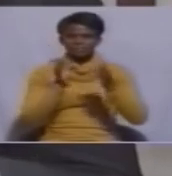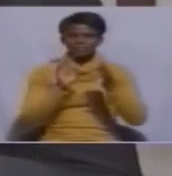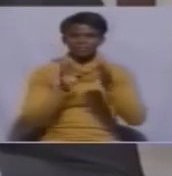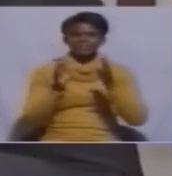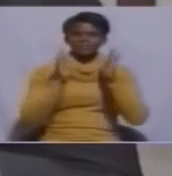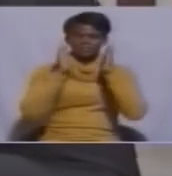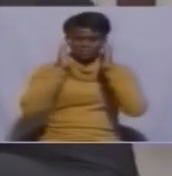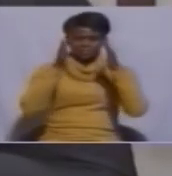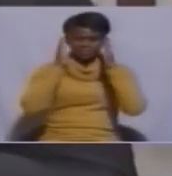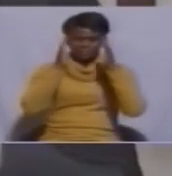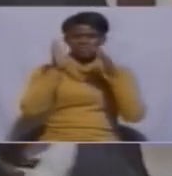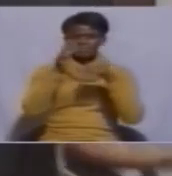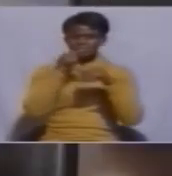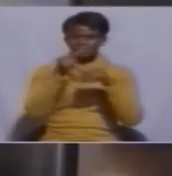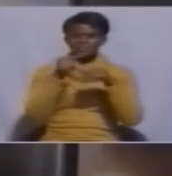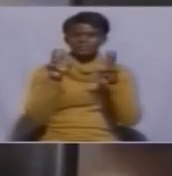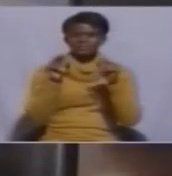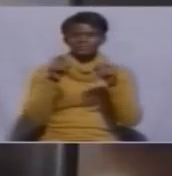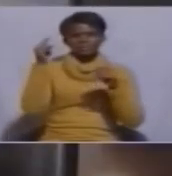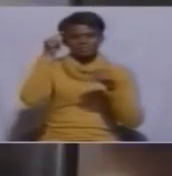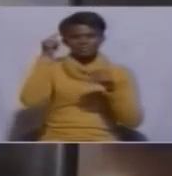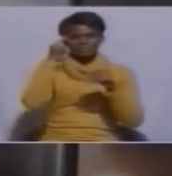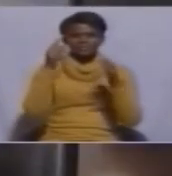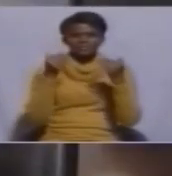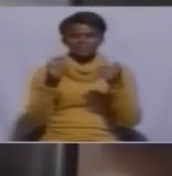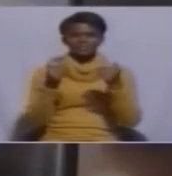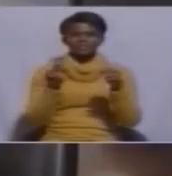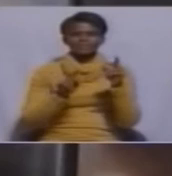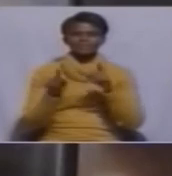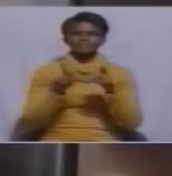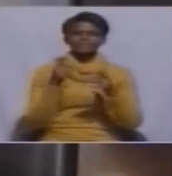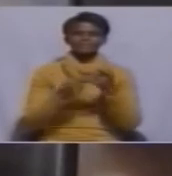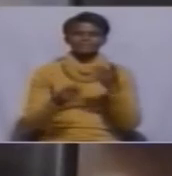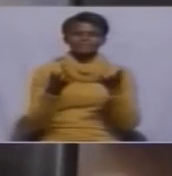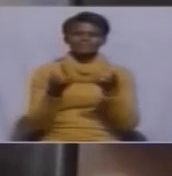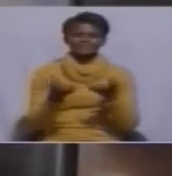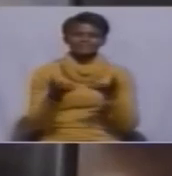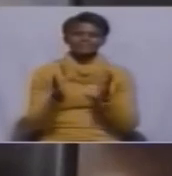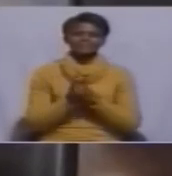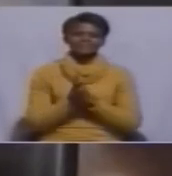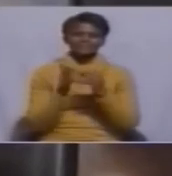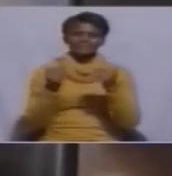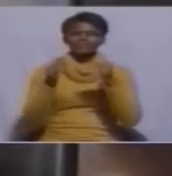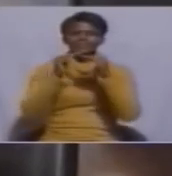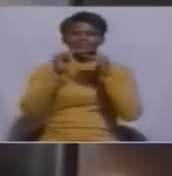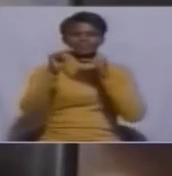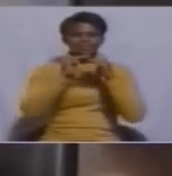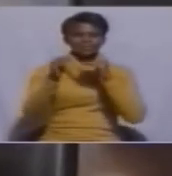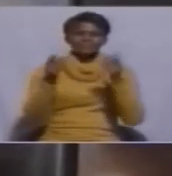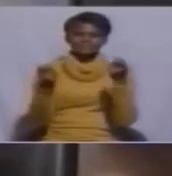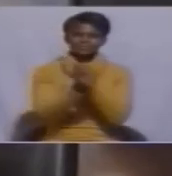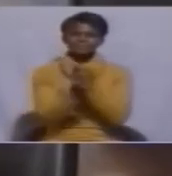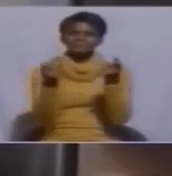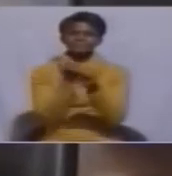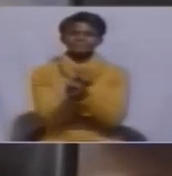we attempted to do that, we're going to say, no, government is now doing away with what the people wanted. So the level of changes, like